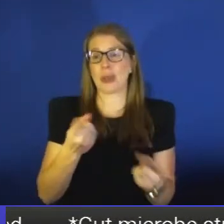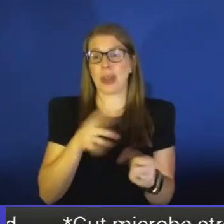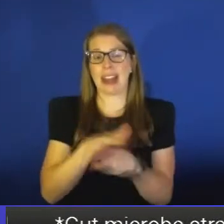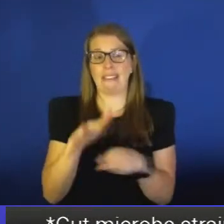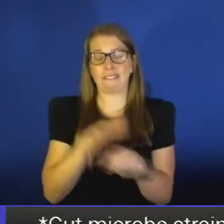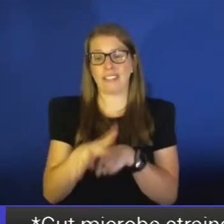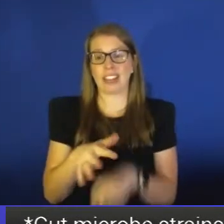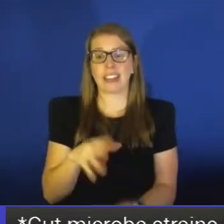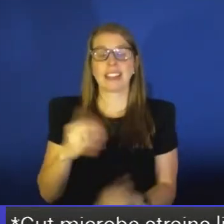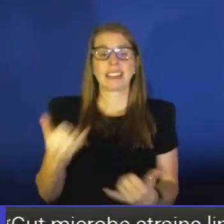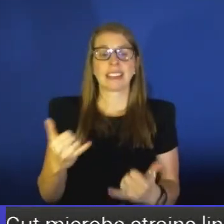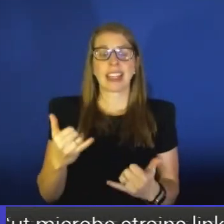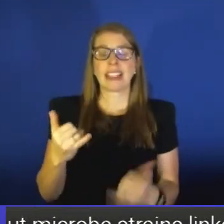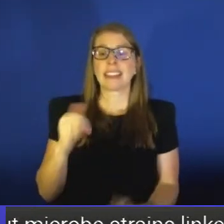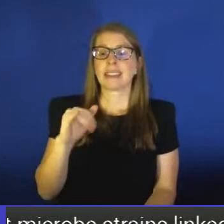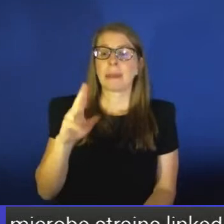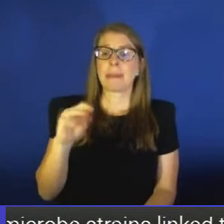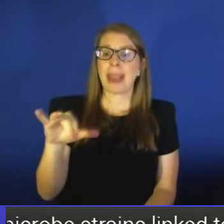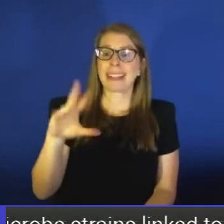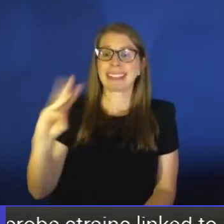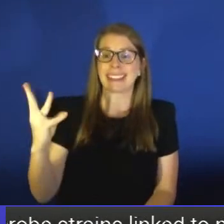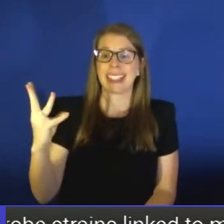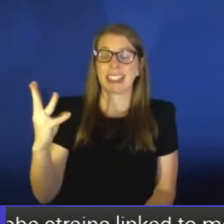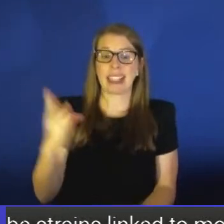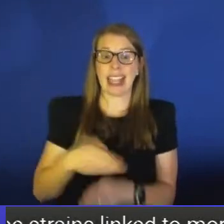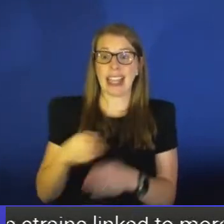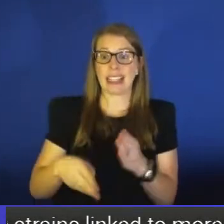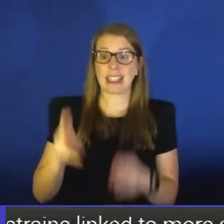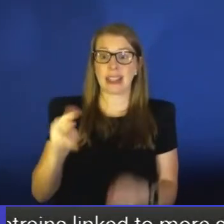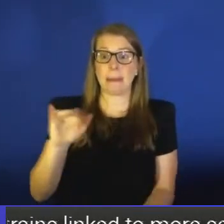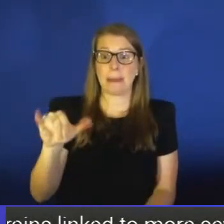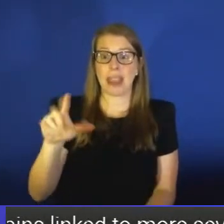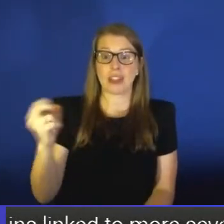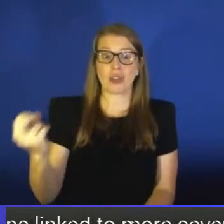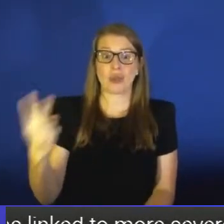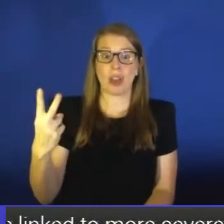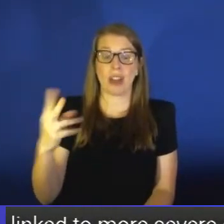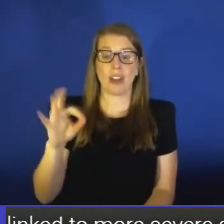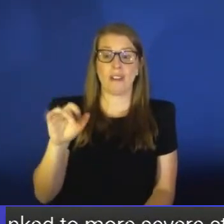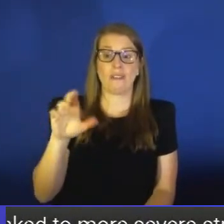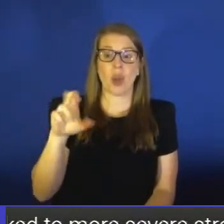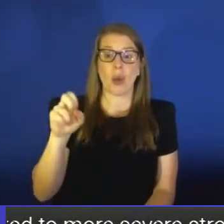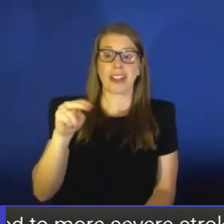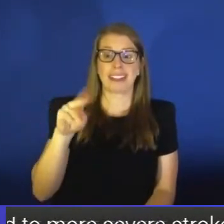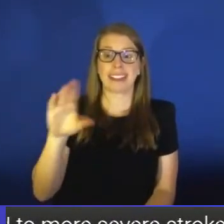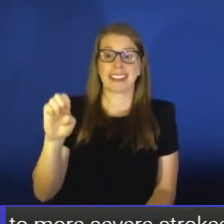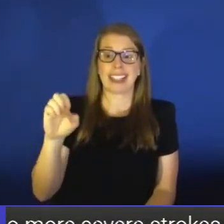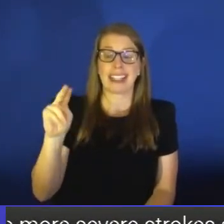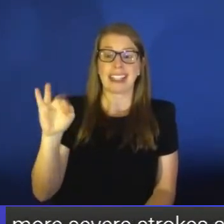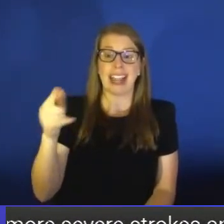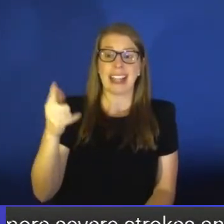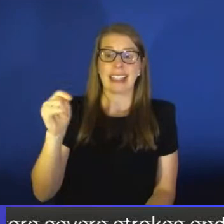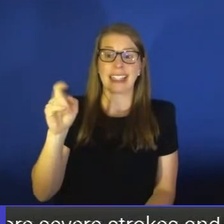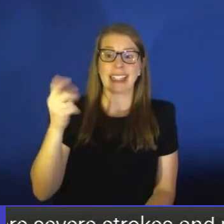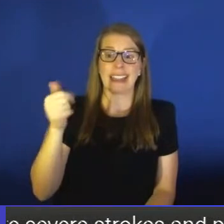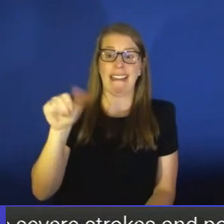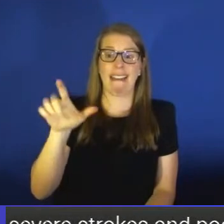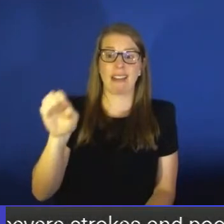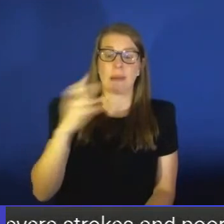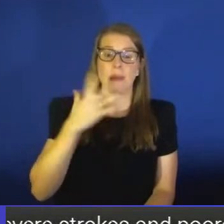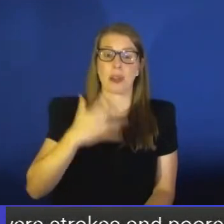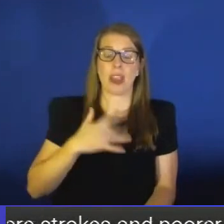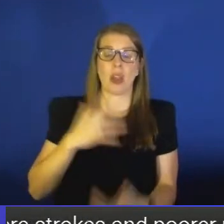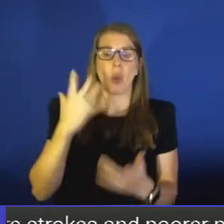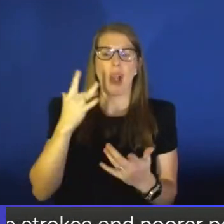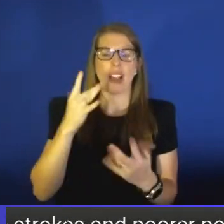May 6th. It ends on May 12th, on Florence Nightingale's birthday. So why do so many choose to follow in